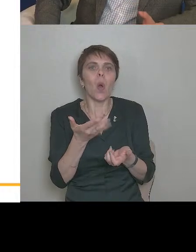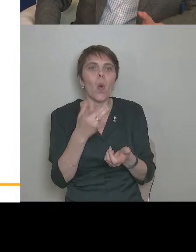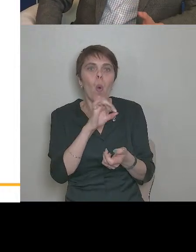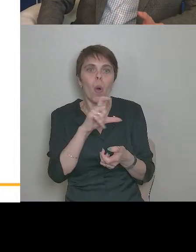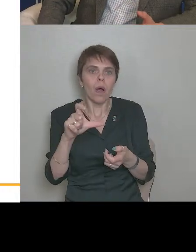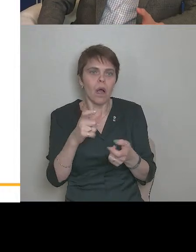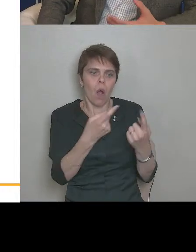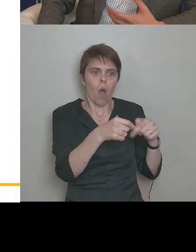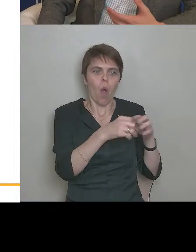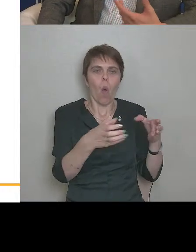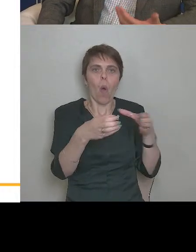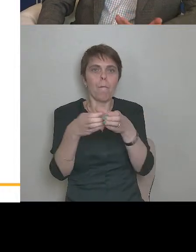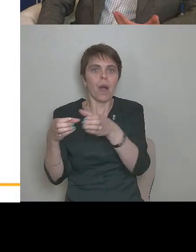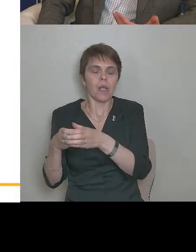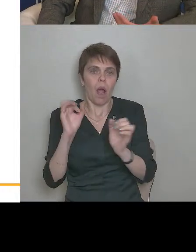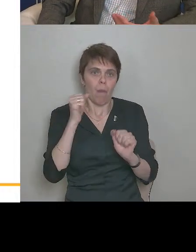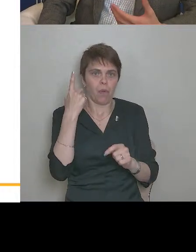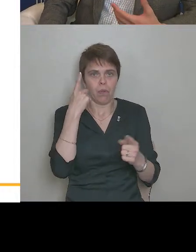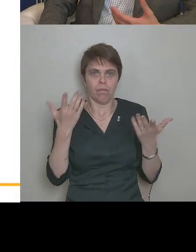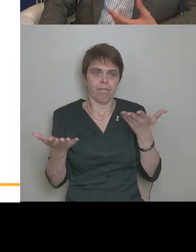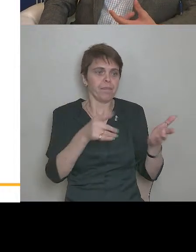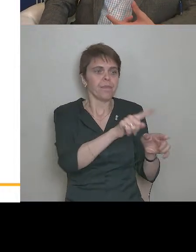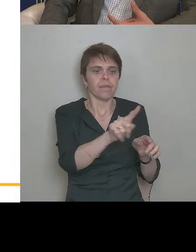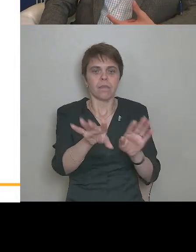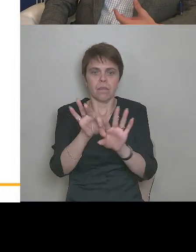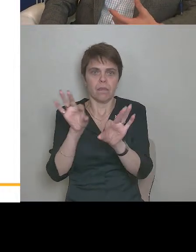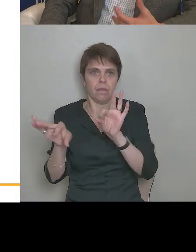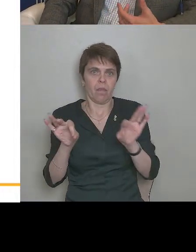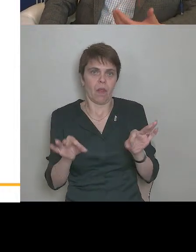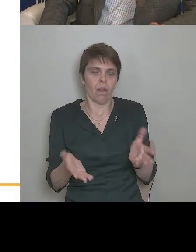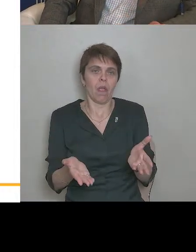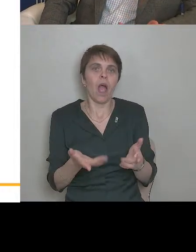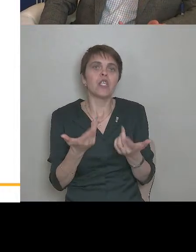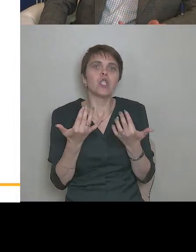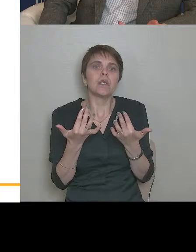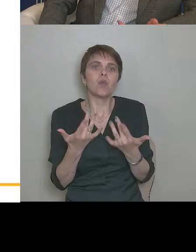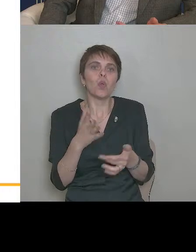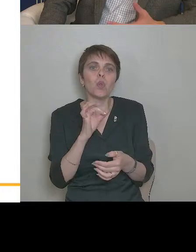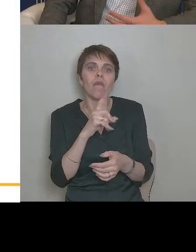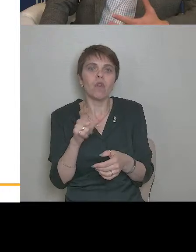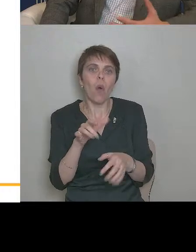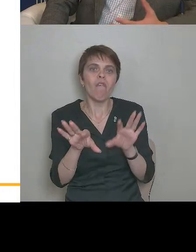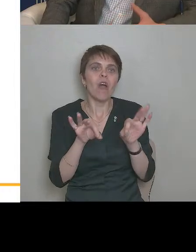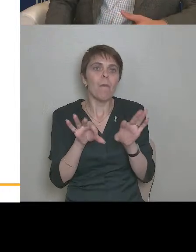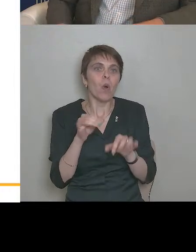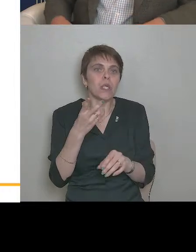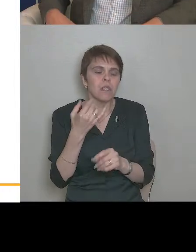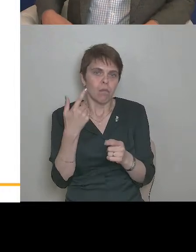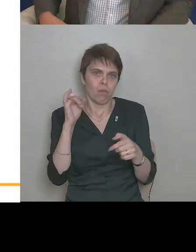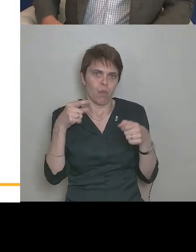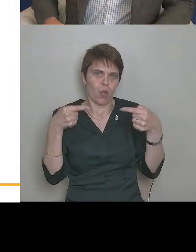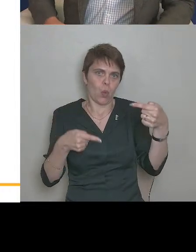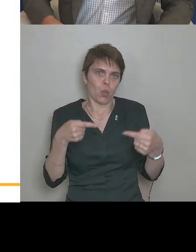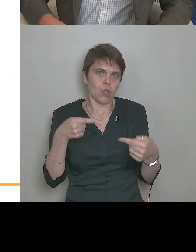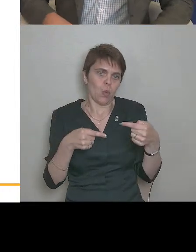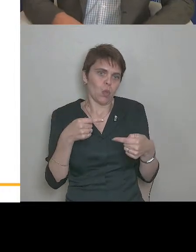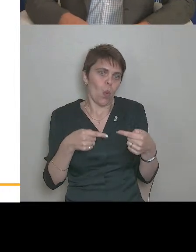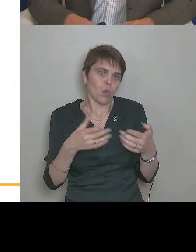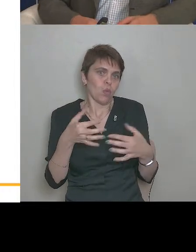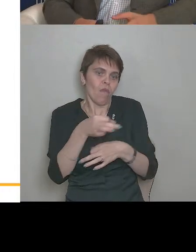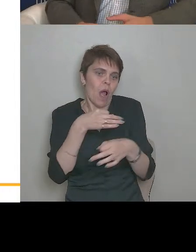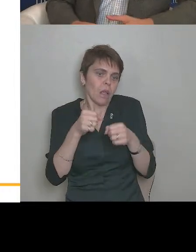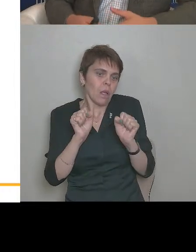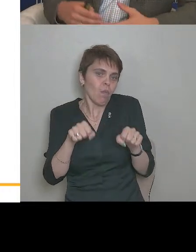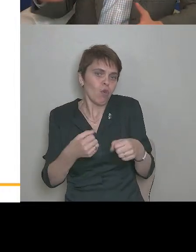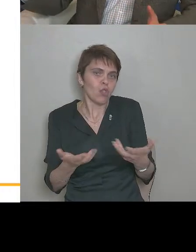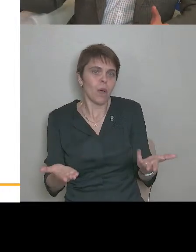and participate in several campaigns and then decide whether it is ethical as far as the electors are concerned. We can